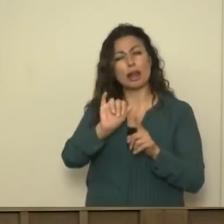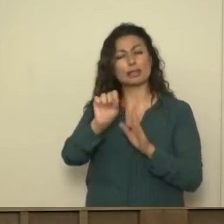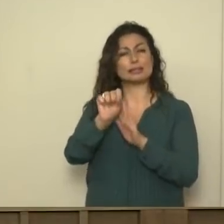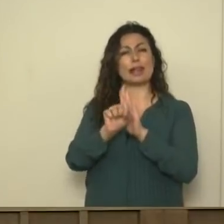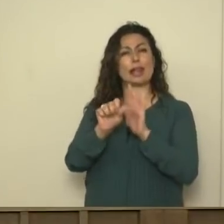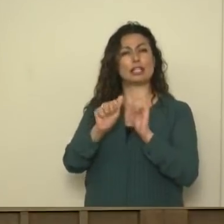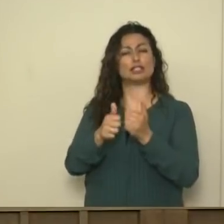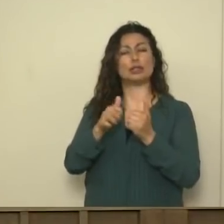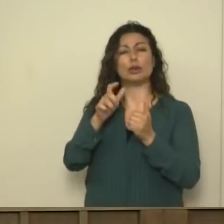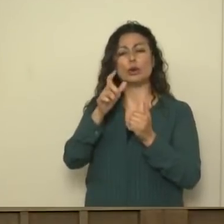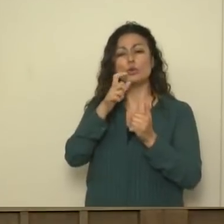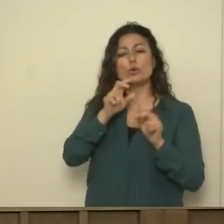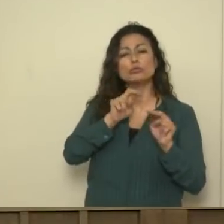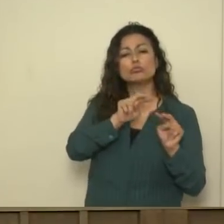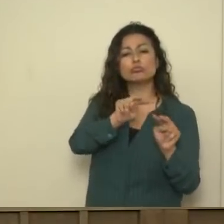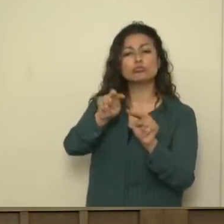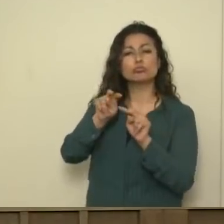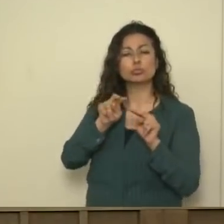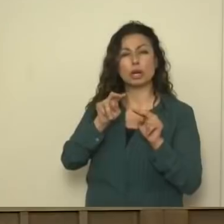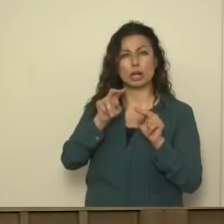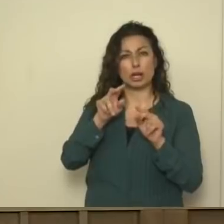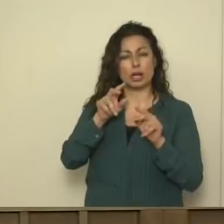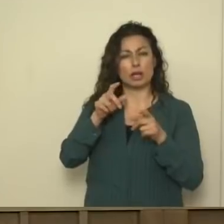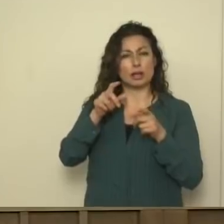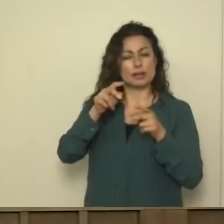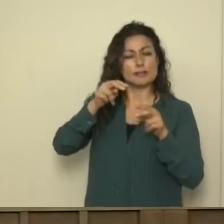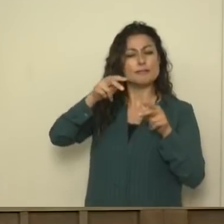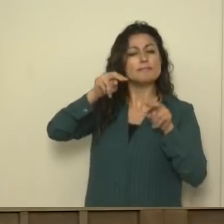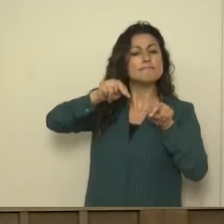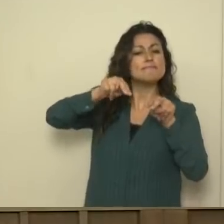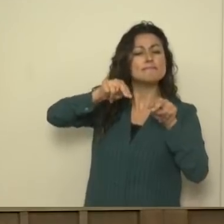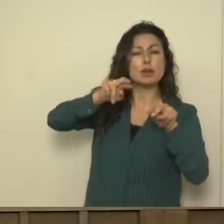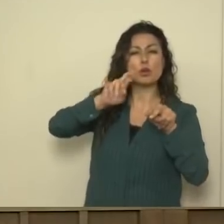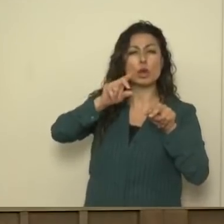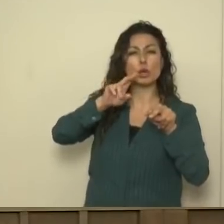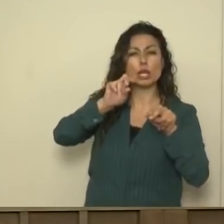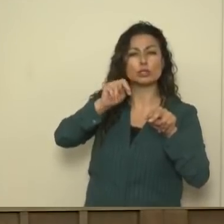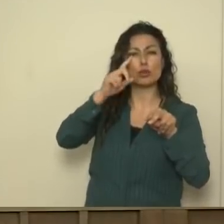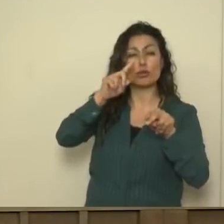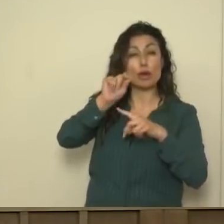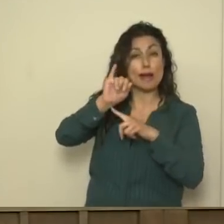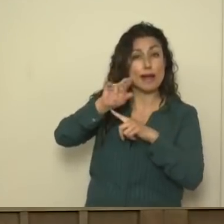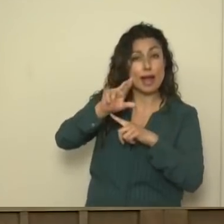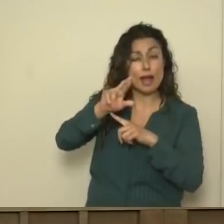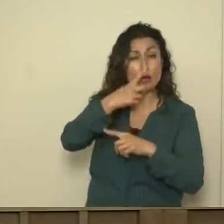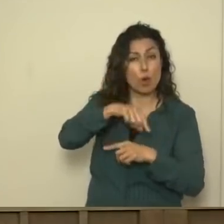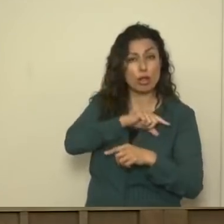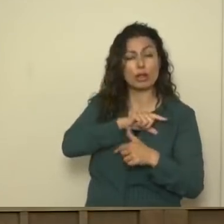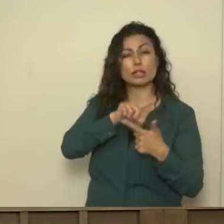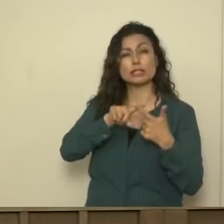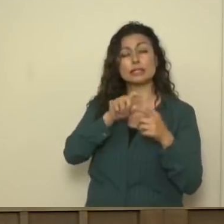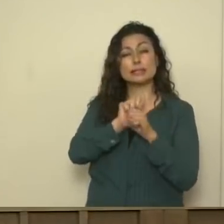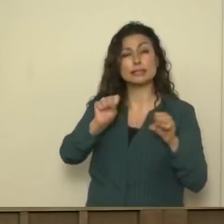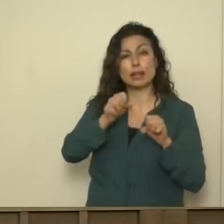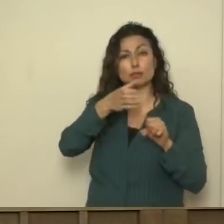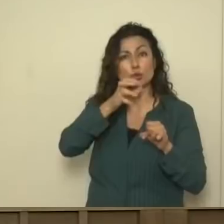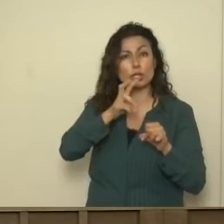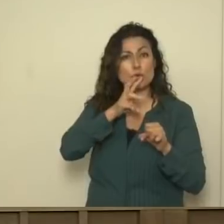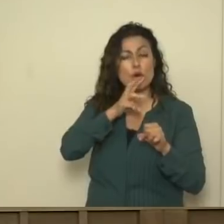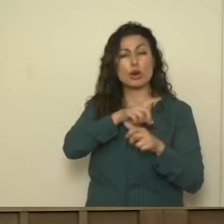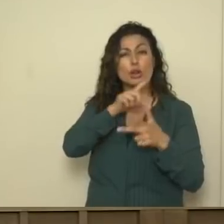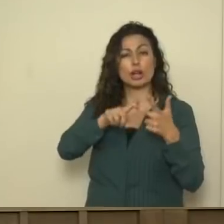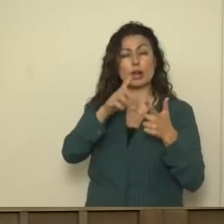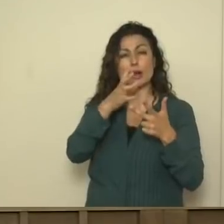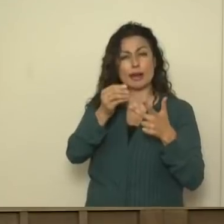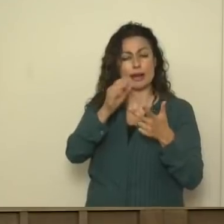state agency that oversees the regulation of air quality, safe drinking water, and